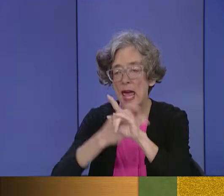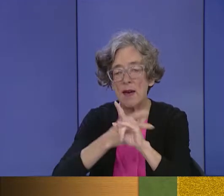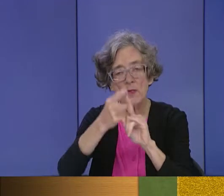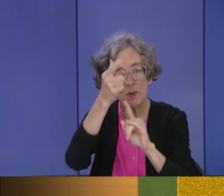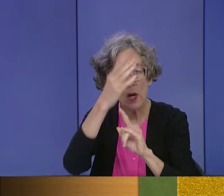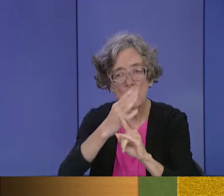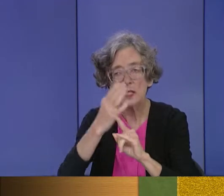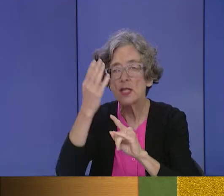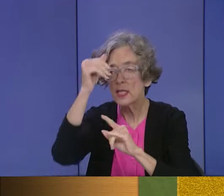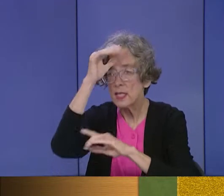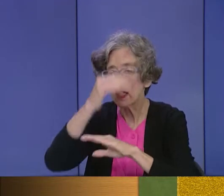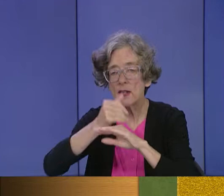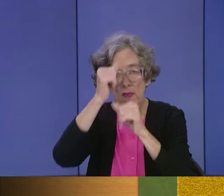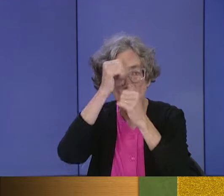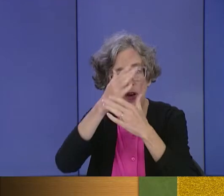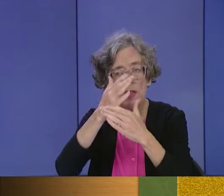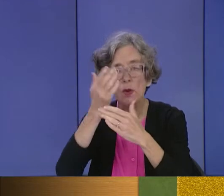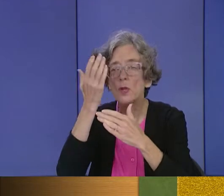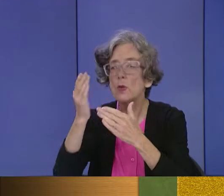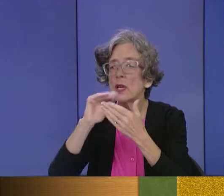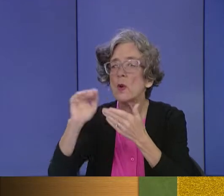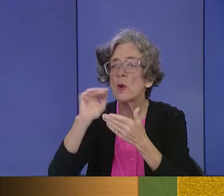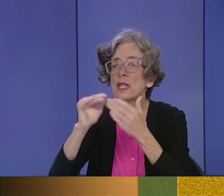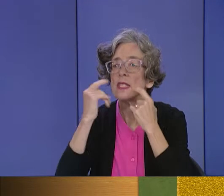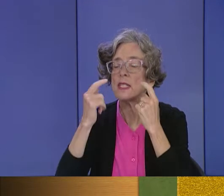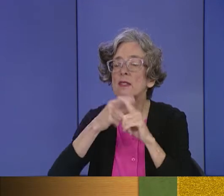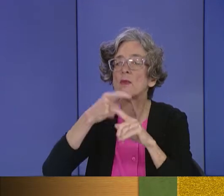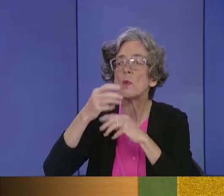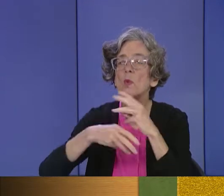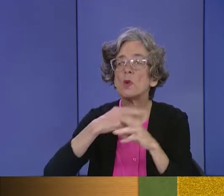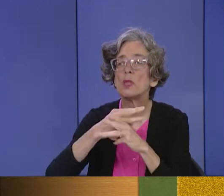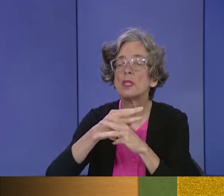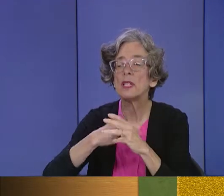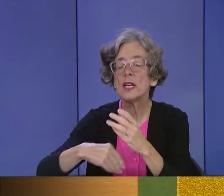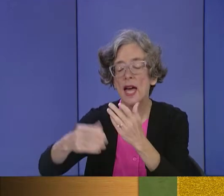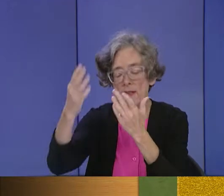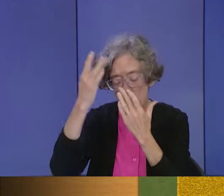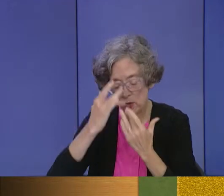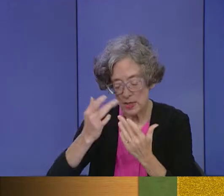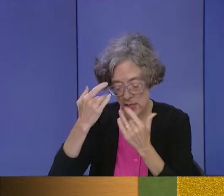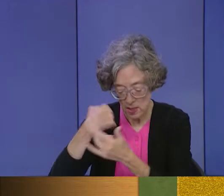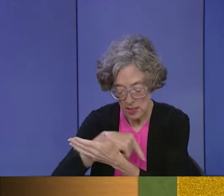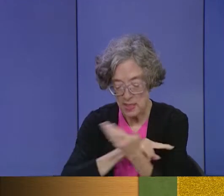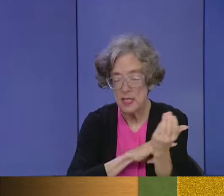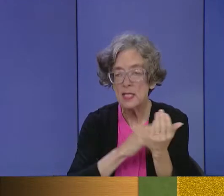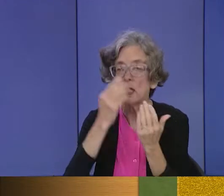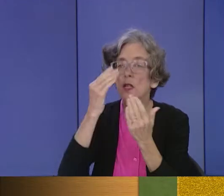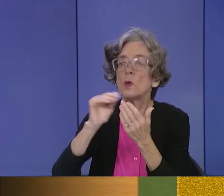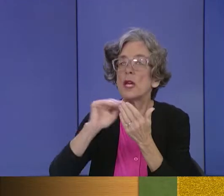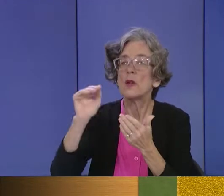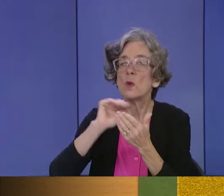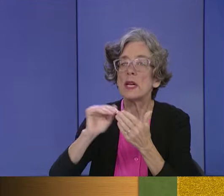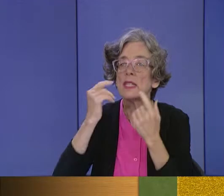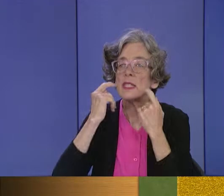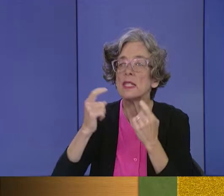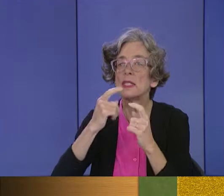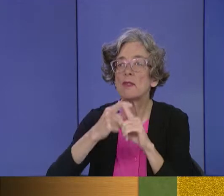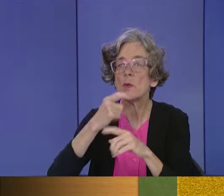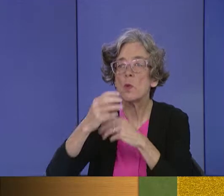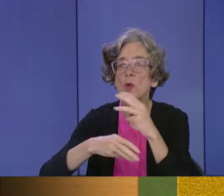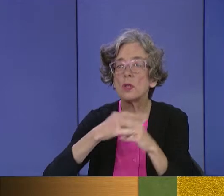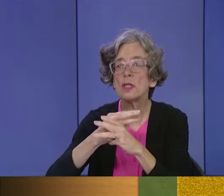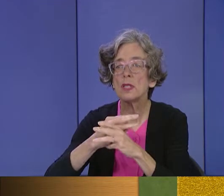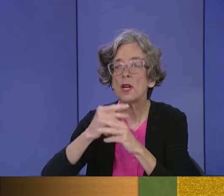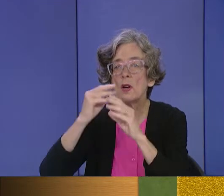of God, Son of the Father, you take away the sins of the world, have mercy on us. You take away the sins of